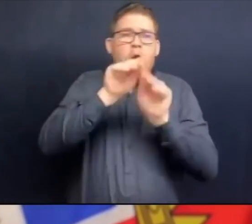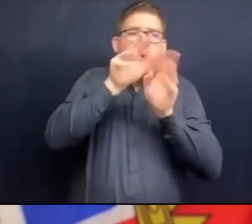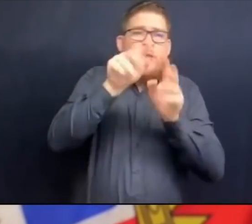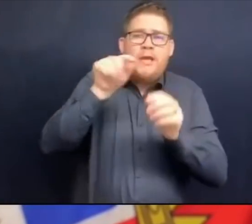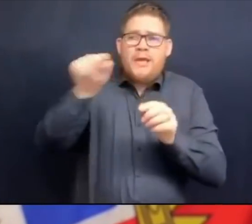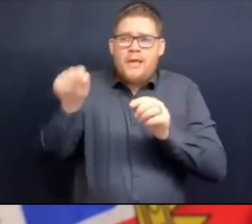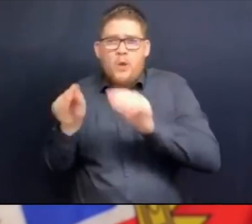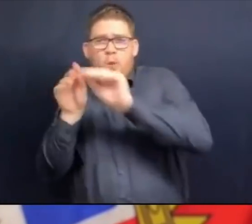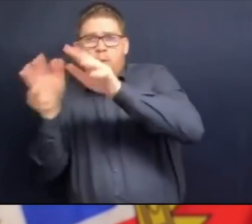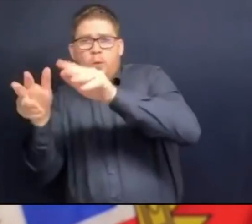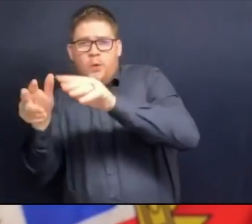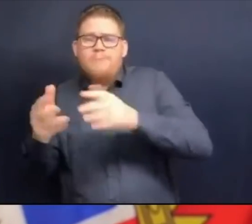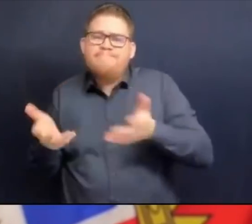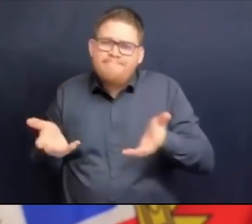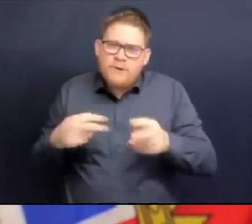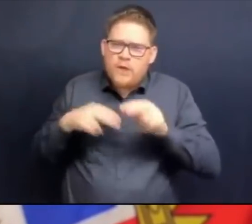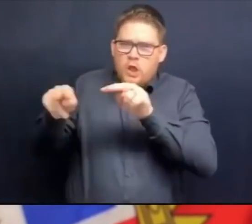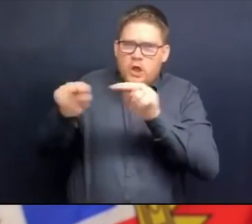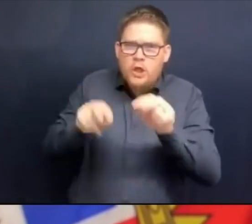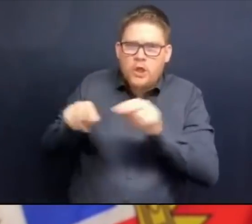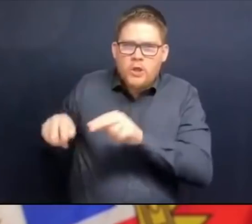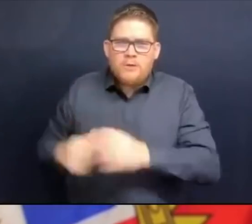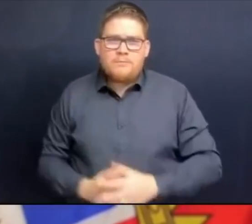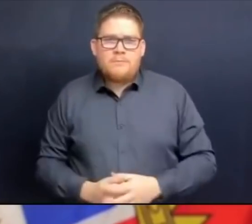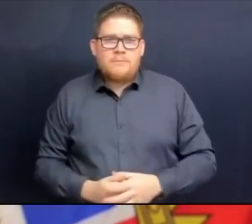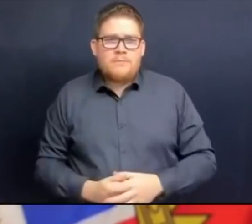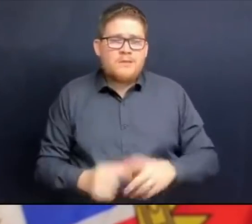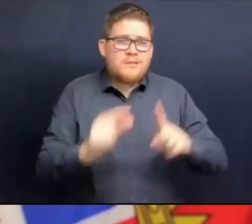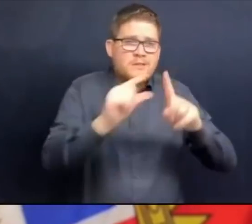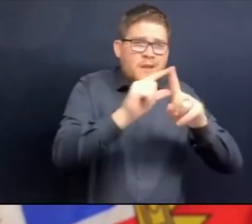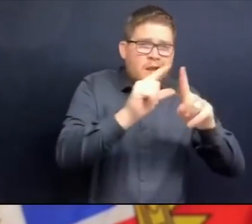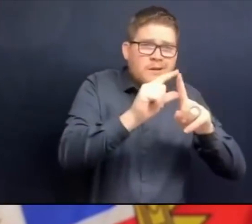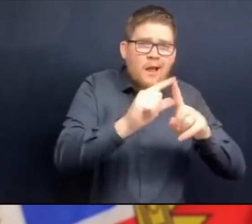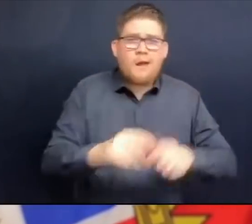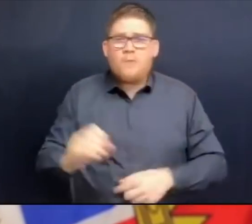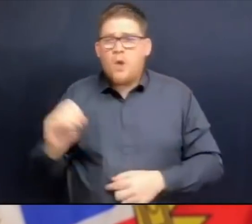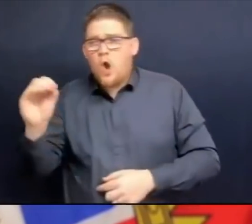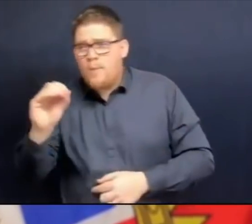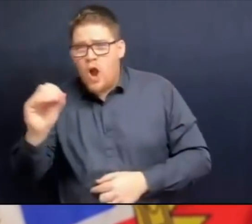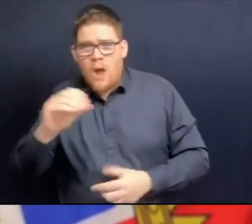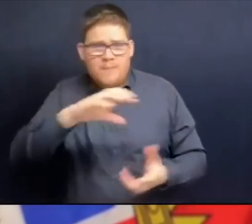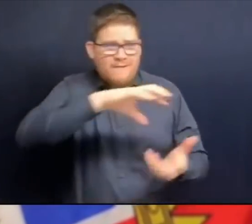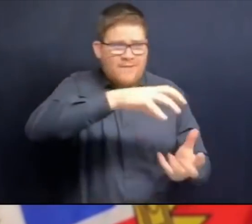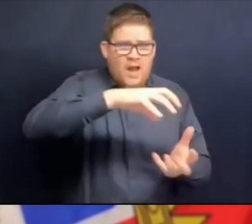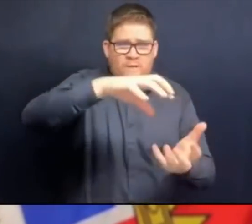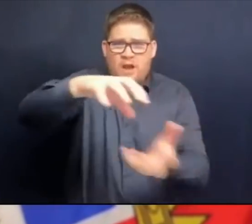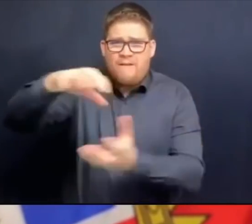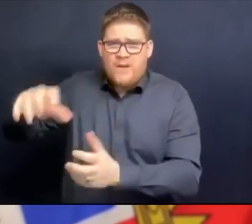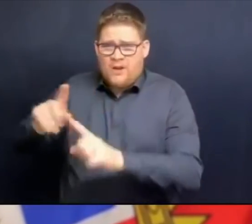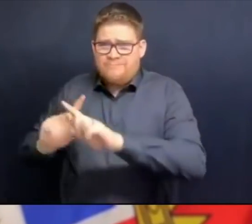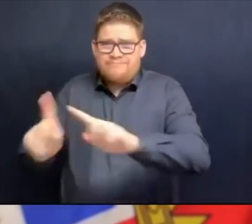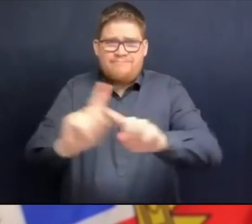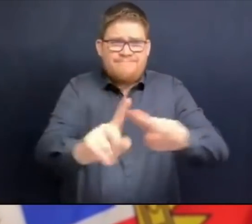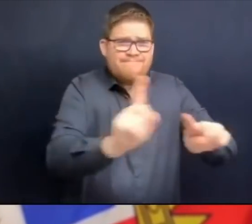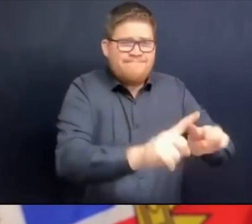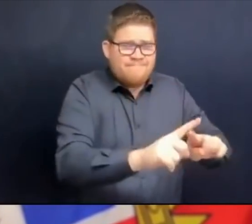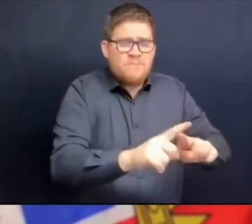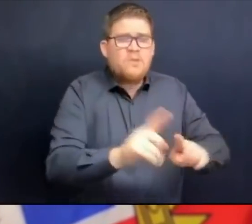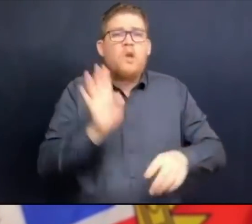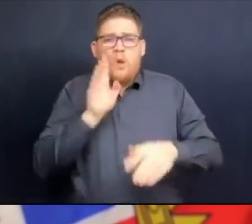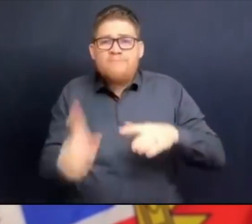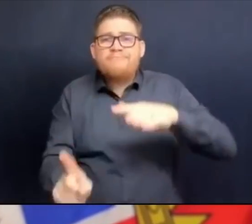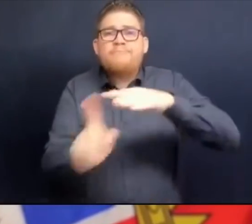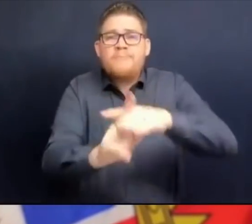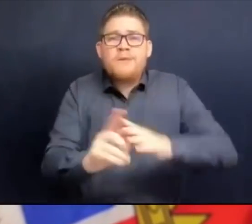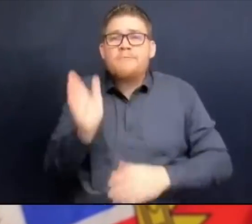the Delta wave and now Omicron to know that we are still at risk of having yet another variant arise that